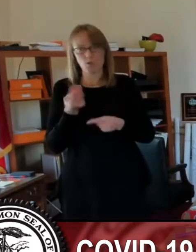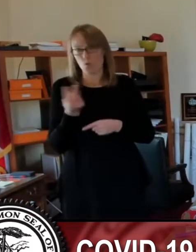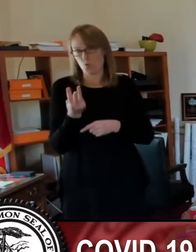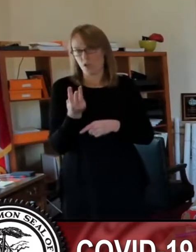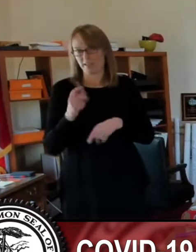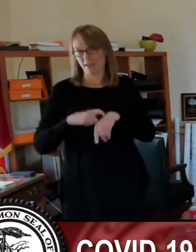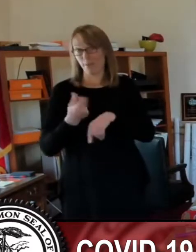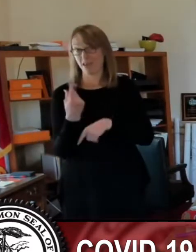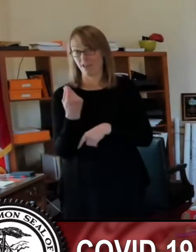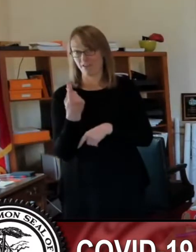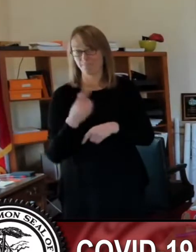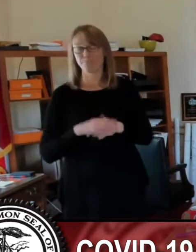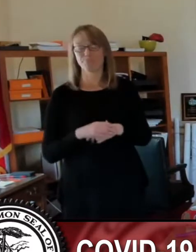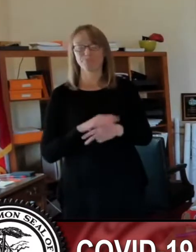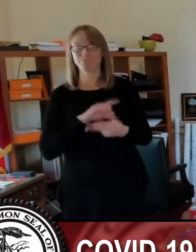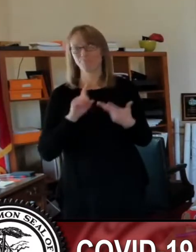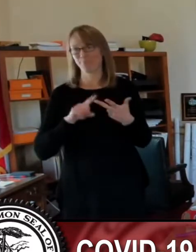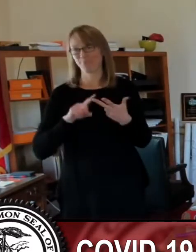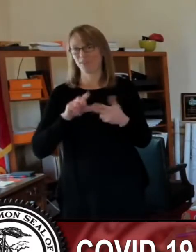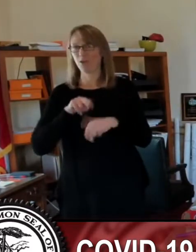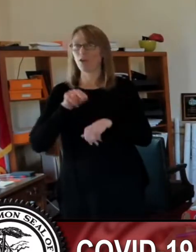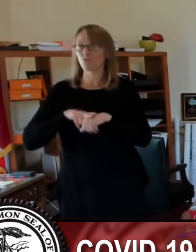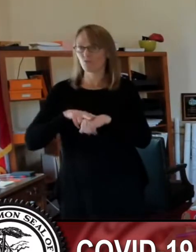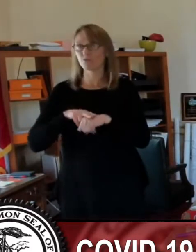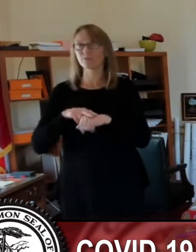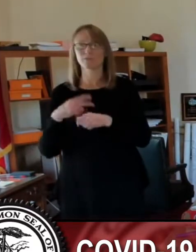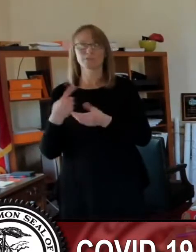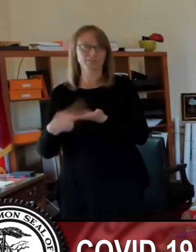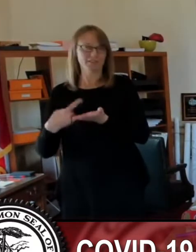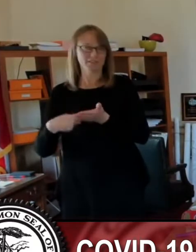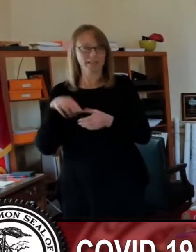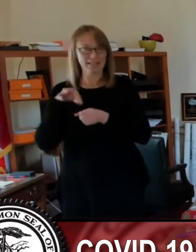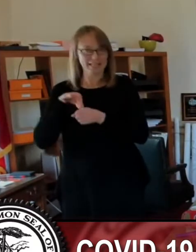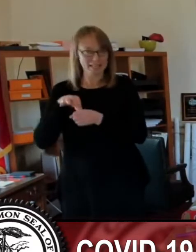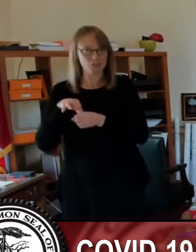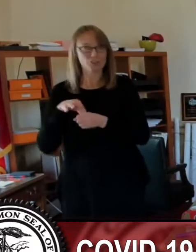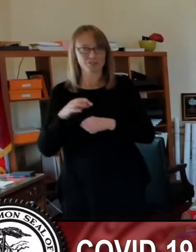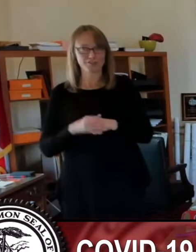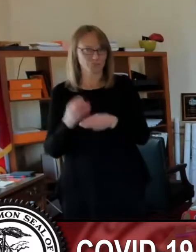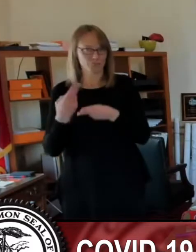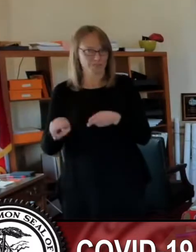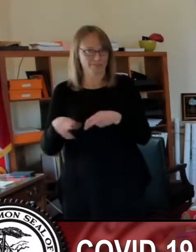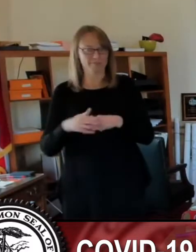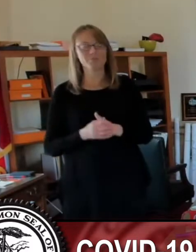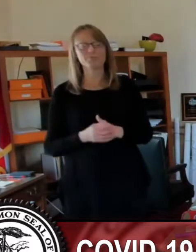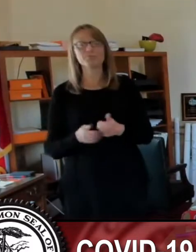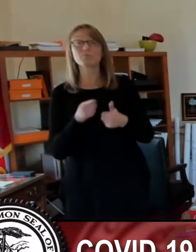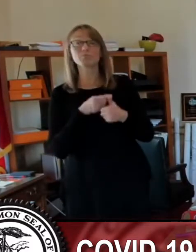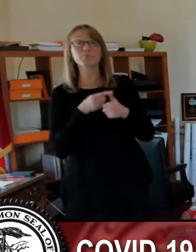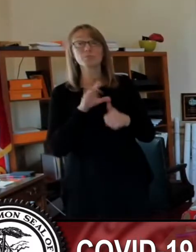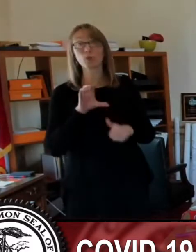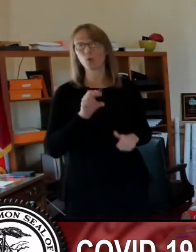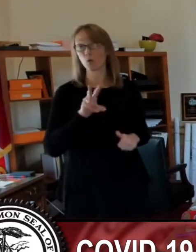of course, we're going to talk about the election briefly. So, beginning with COVID,